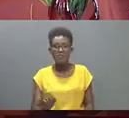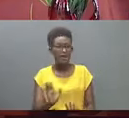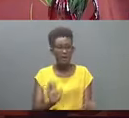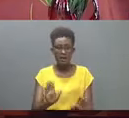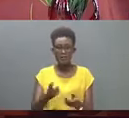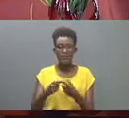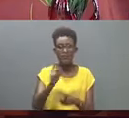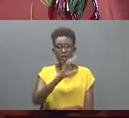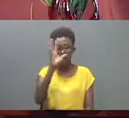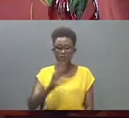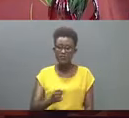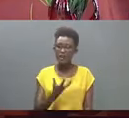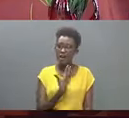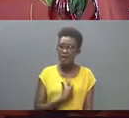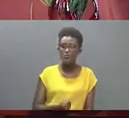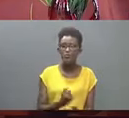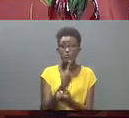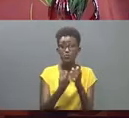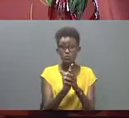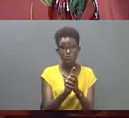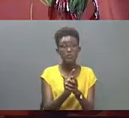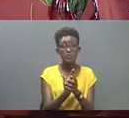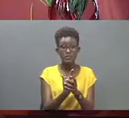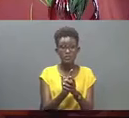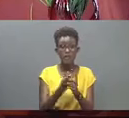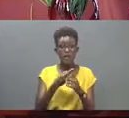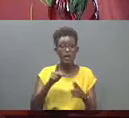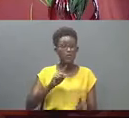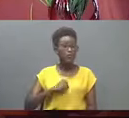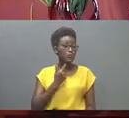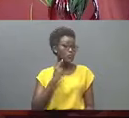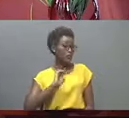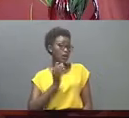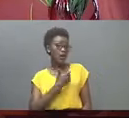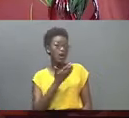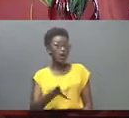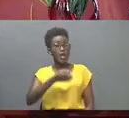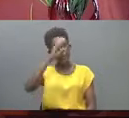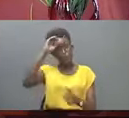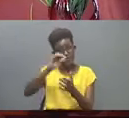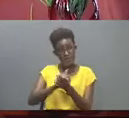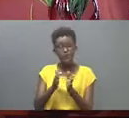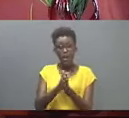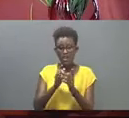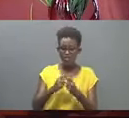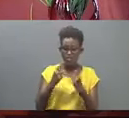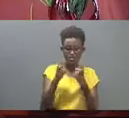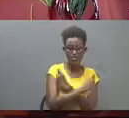Africa has opportunities. We only need to believe and change our mindset.